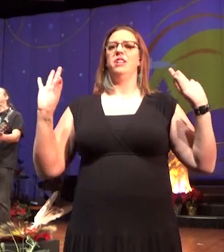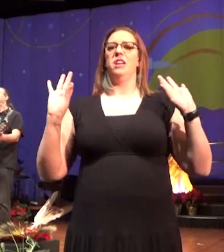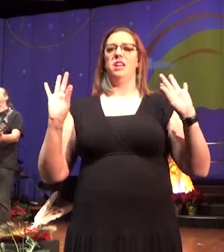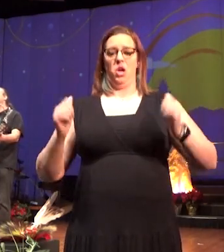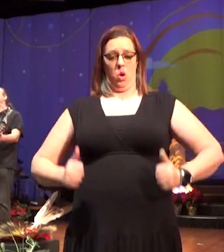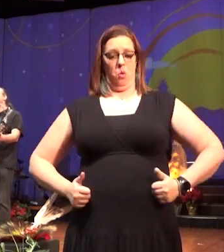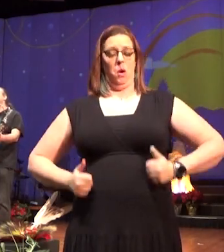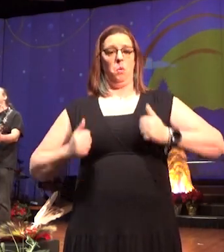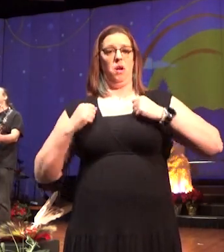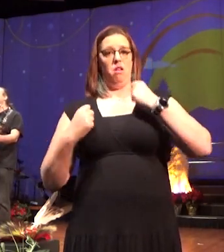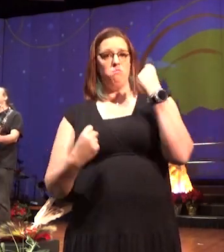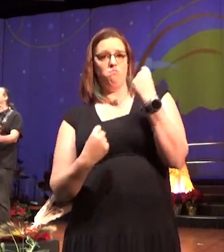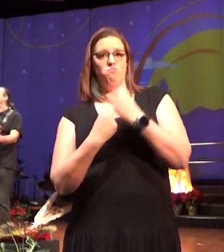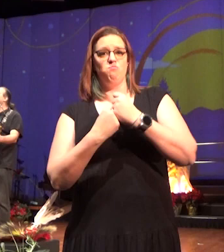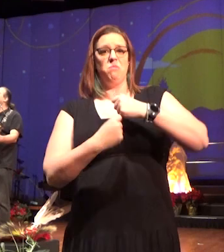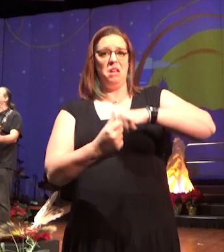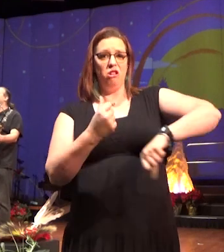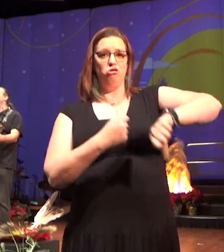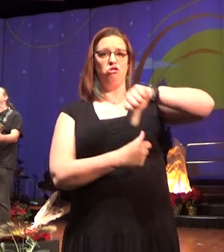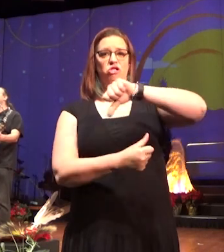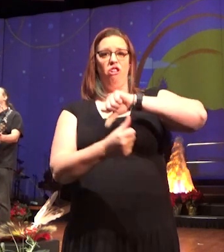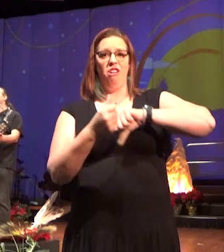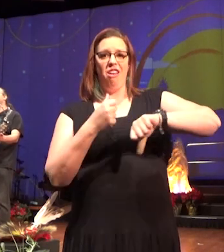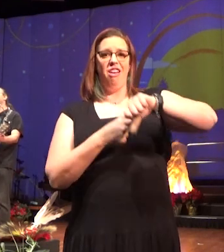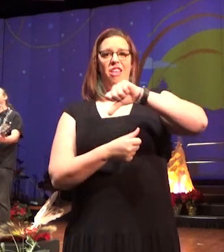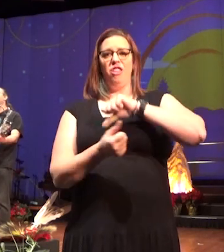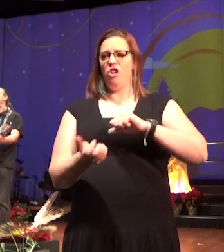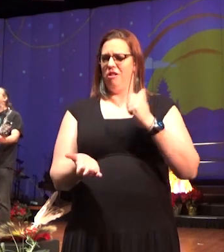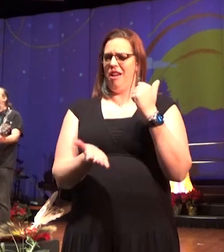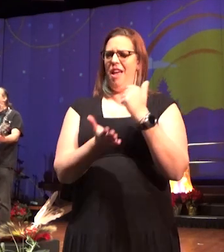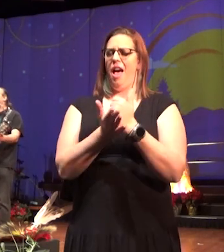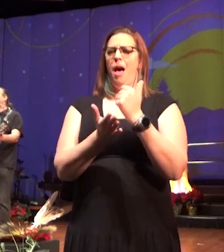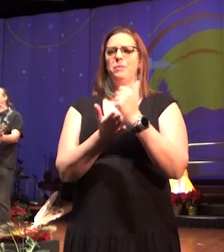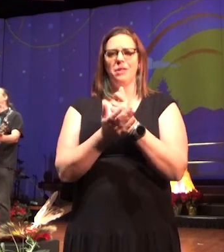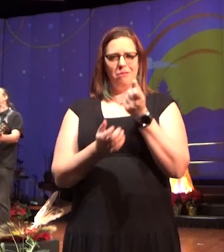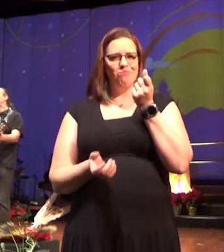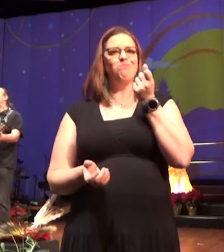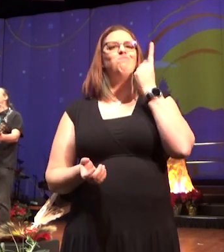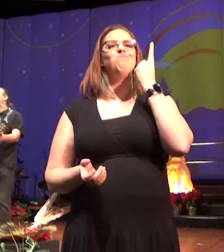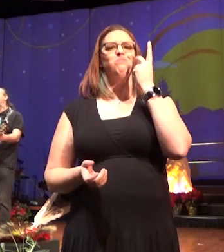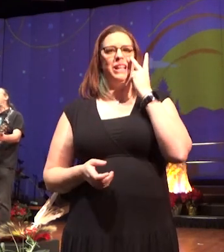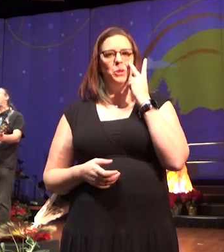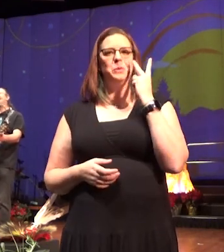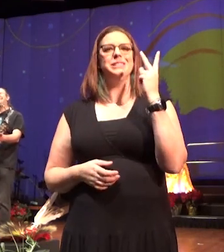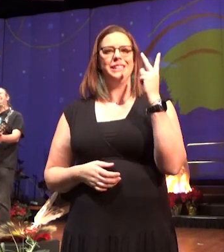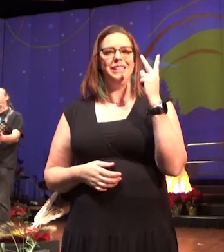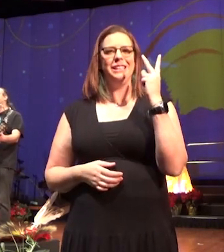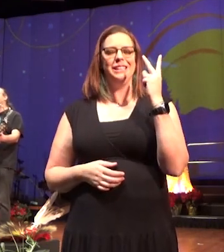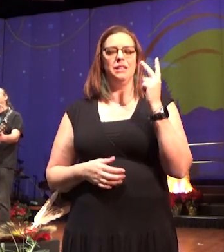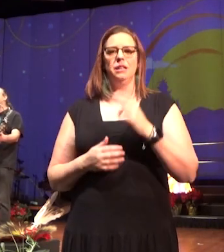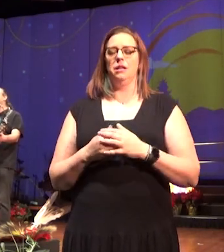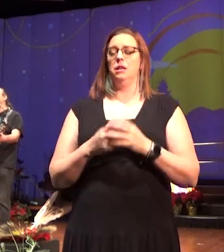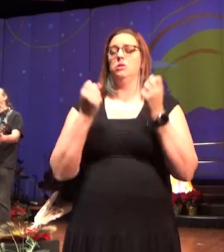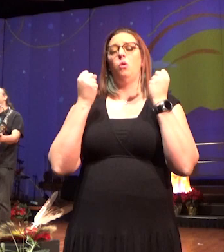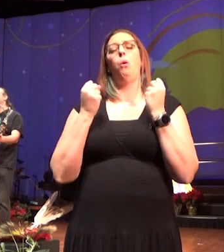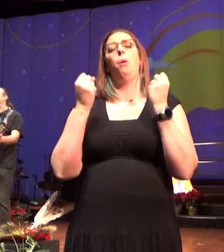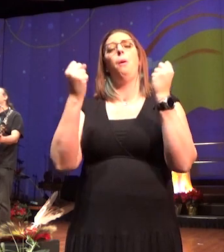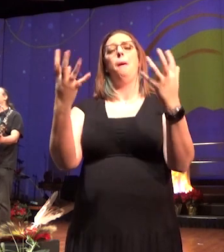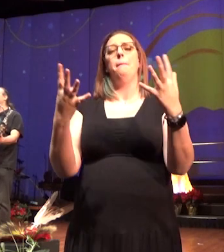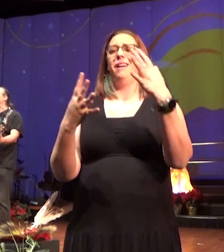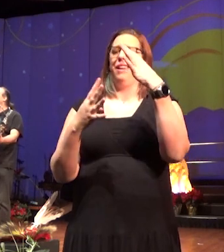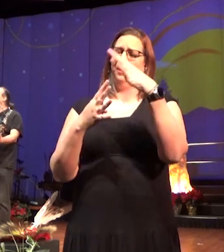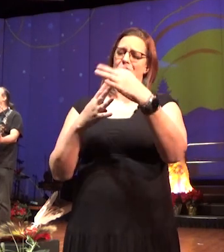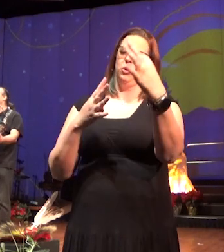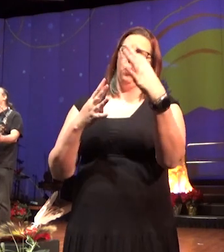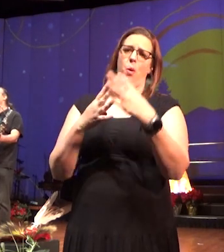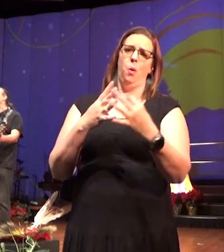for each other, it helps us to see. There are so many choices